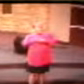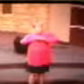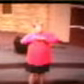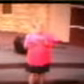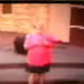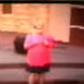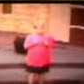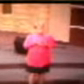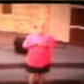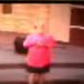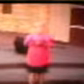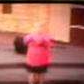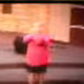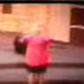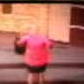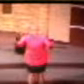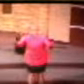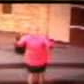world."